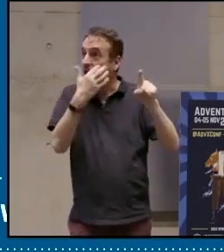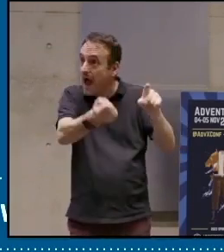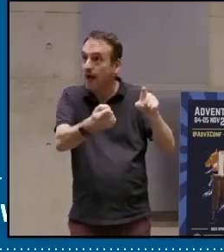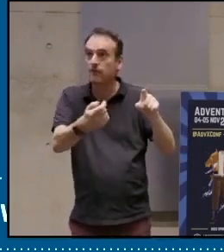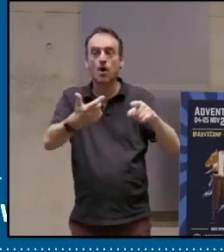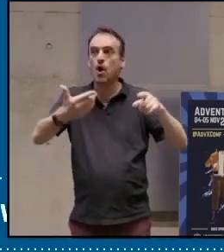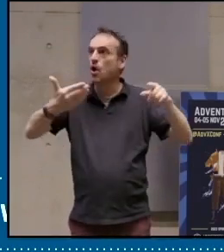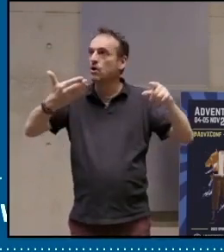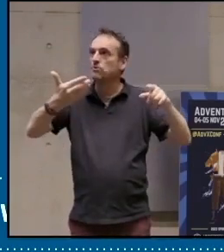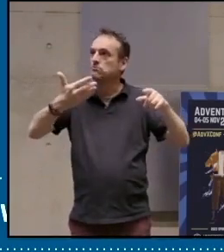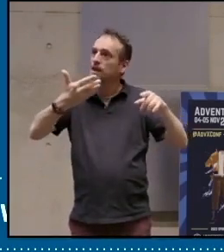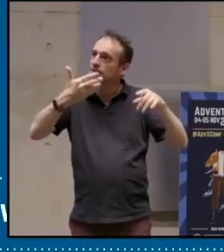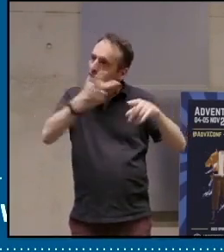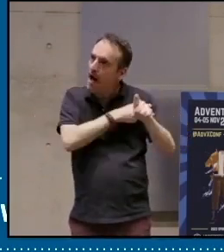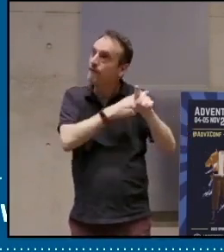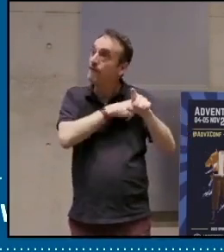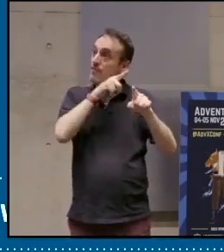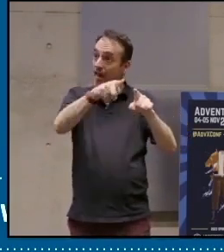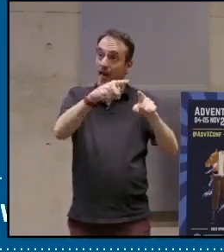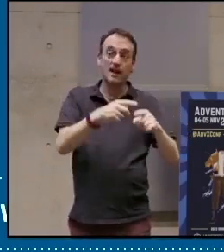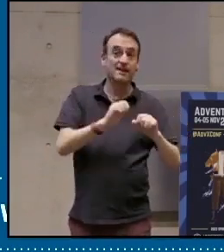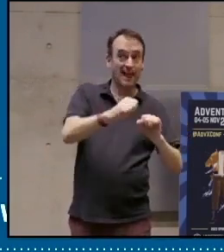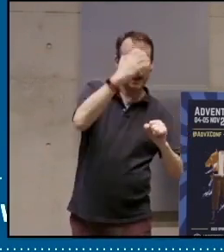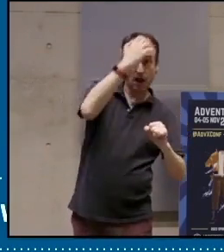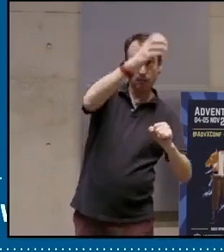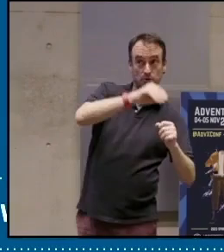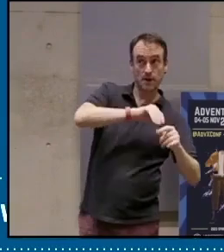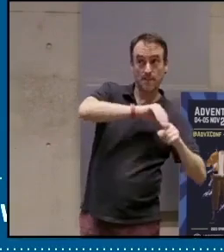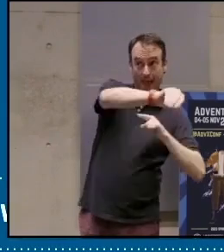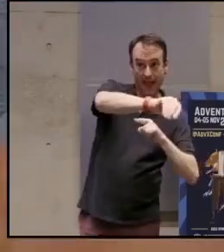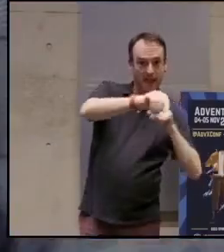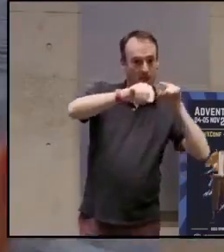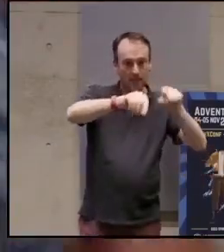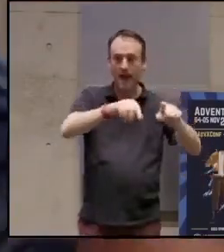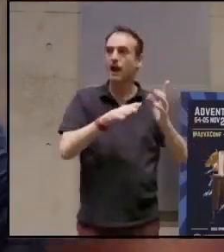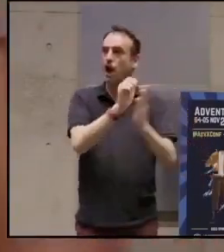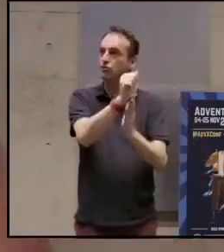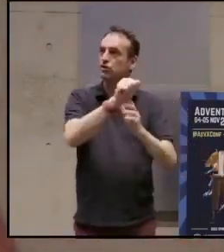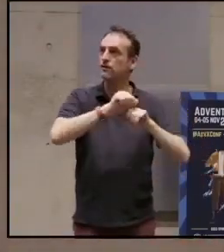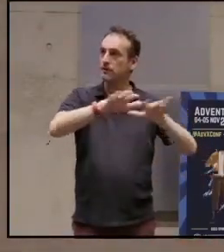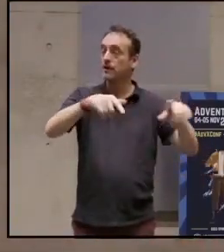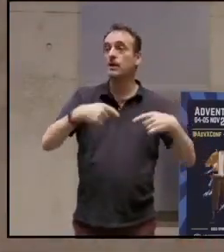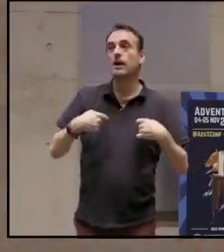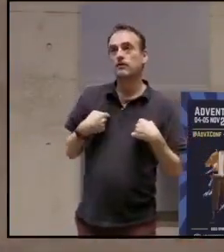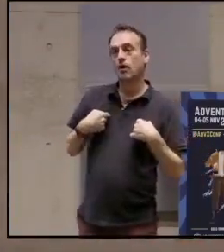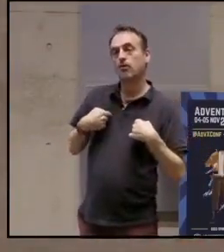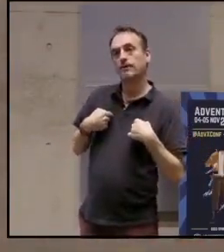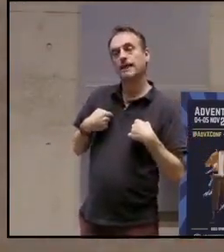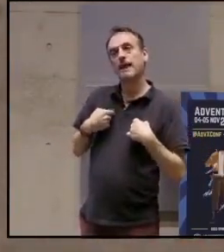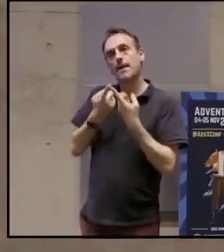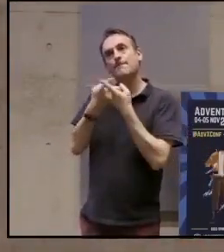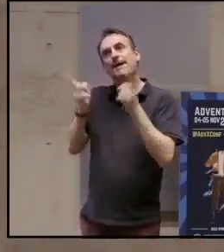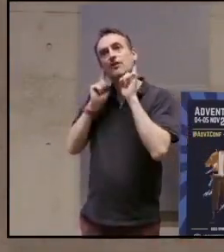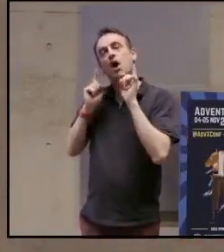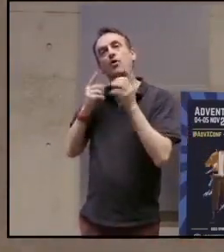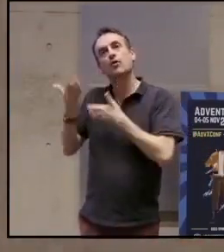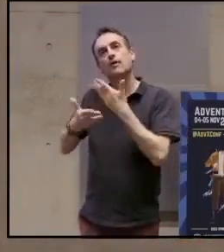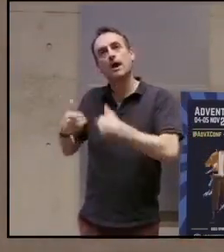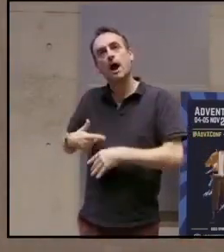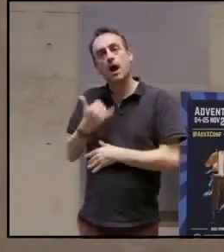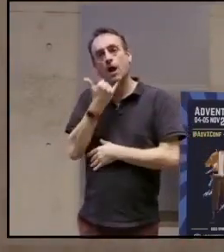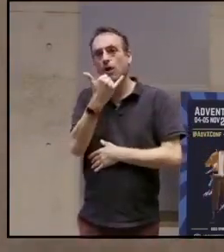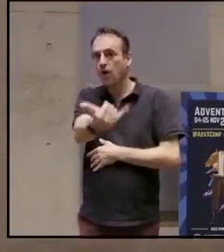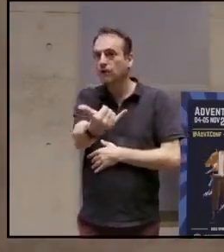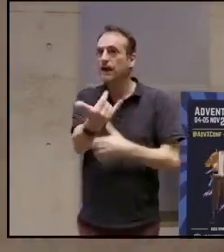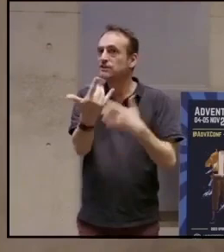government money to help spread their culture. Just give them a call. Just give them a call. I did for the Mexico story, and we got some great information, right?